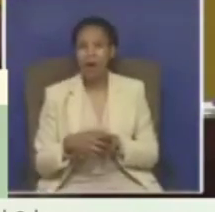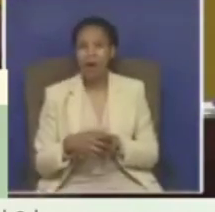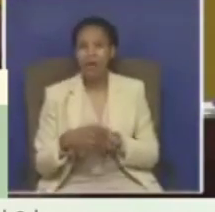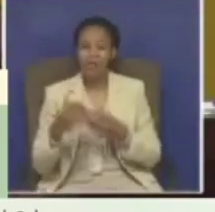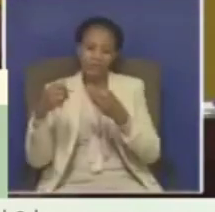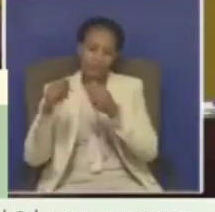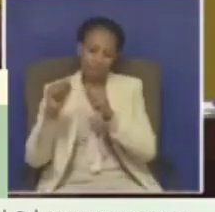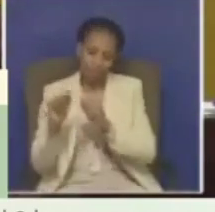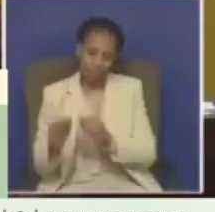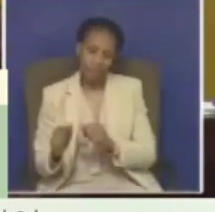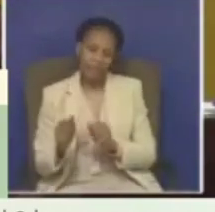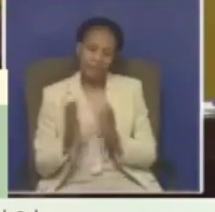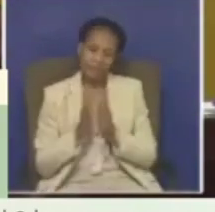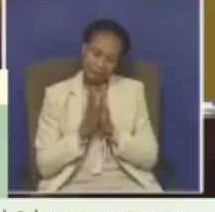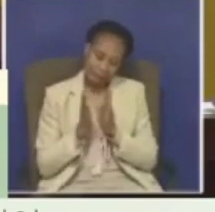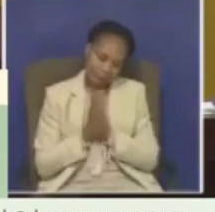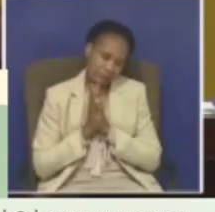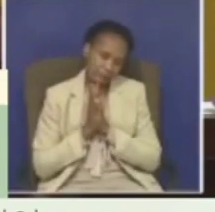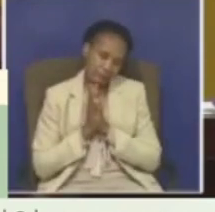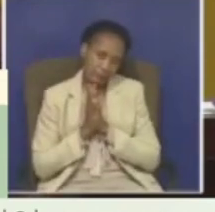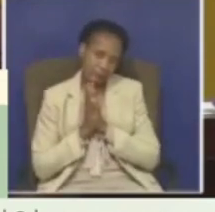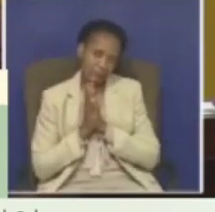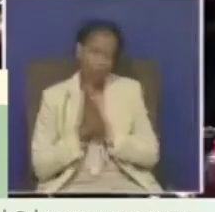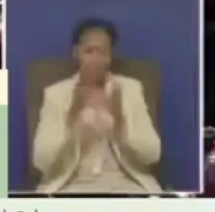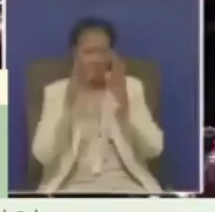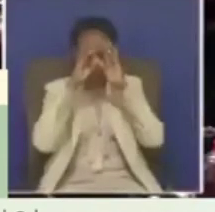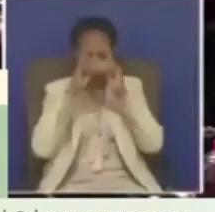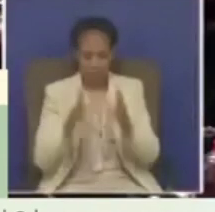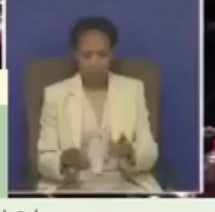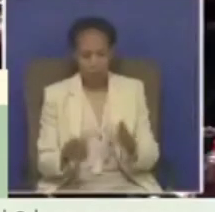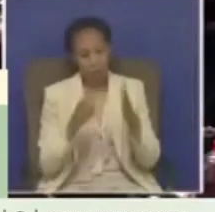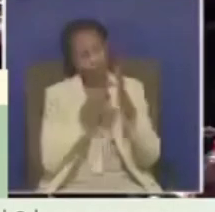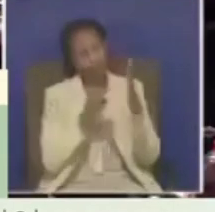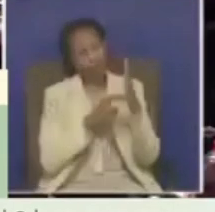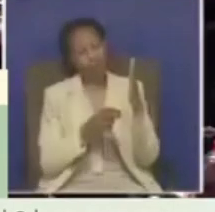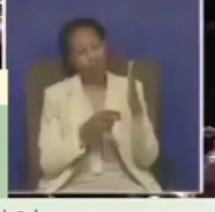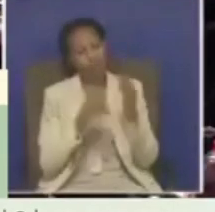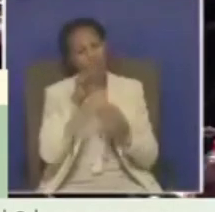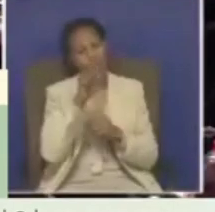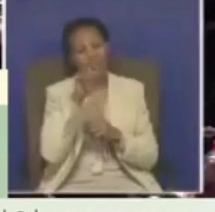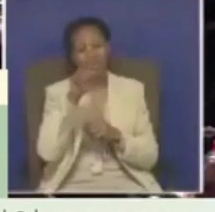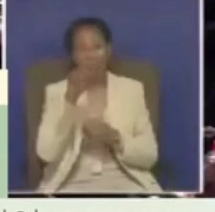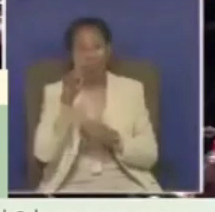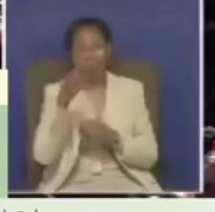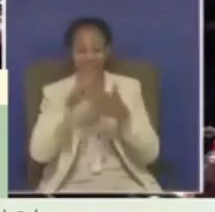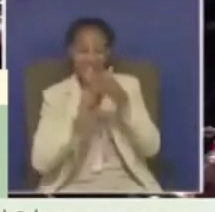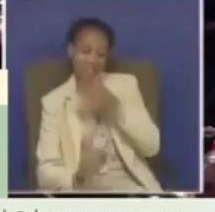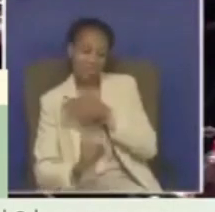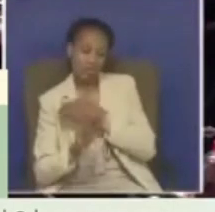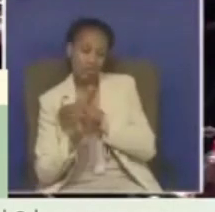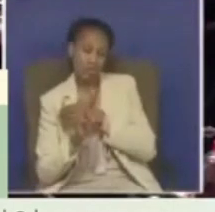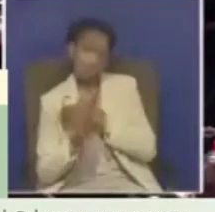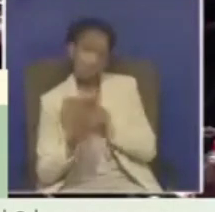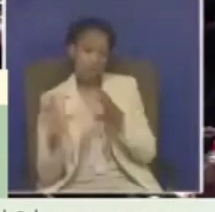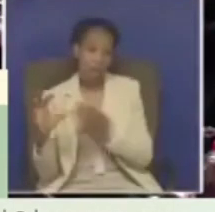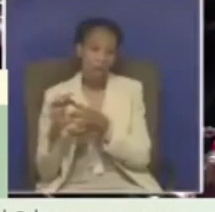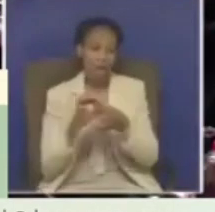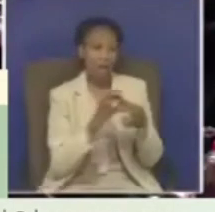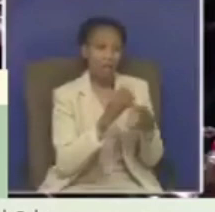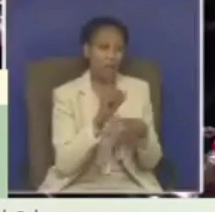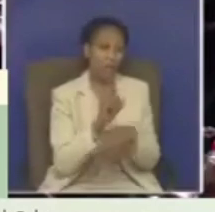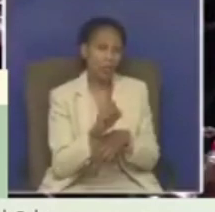House Chair, I ask you to rule in terms of Rule 121 subsection 2 in relation to